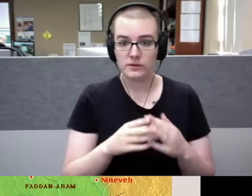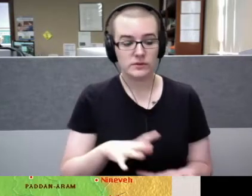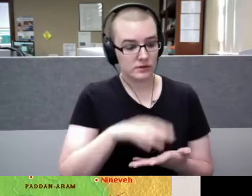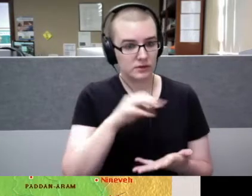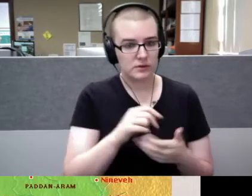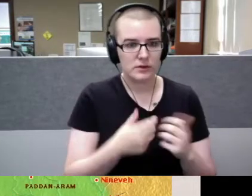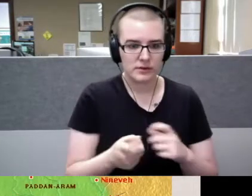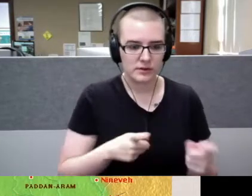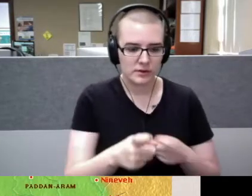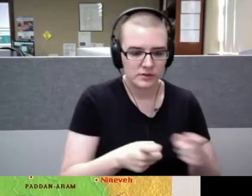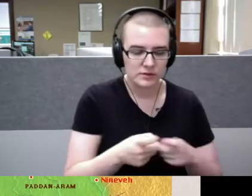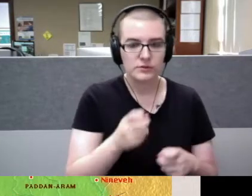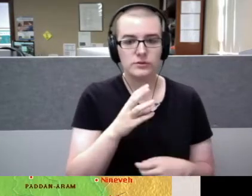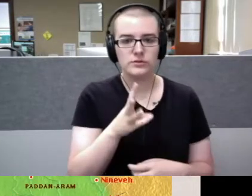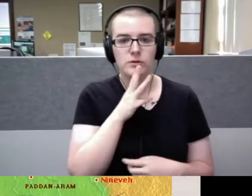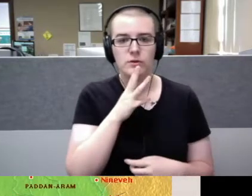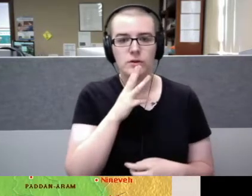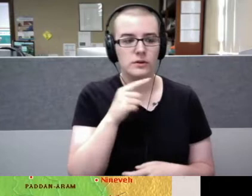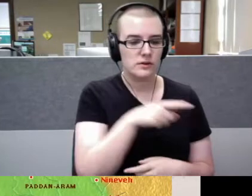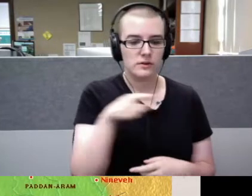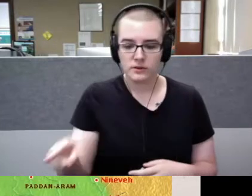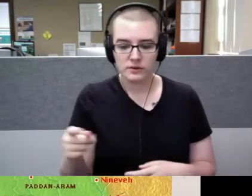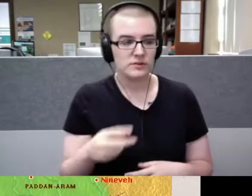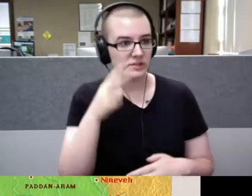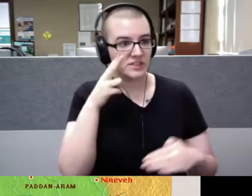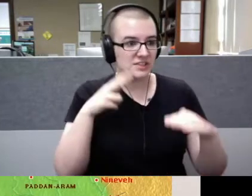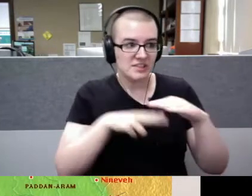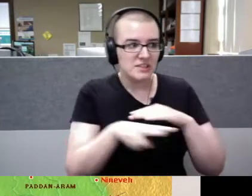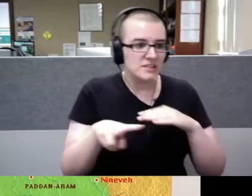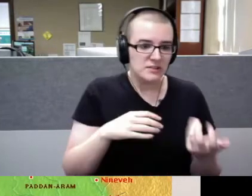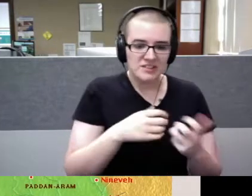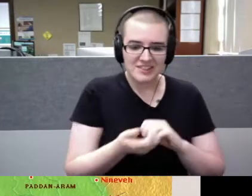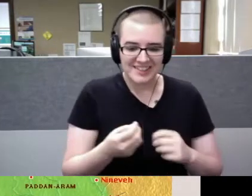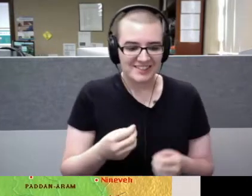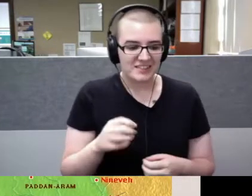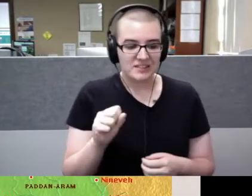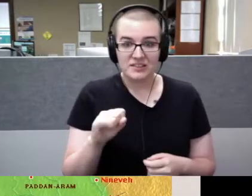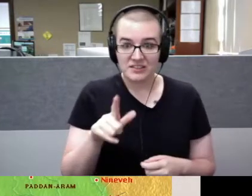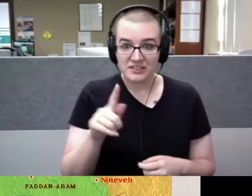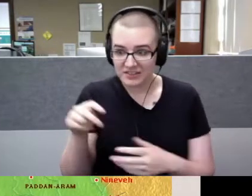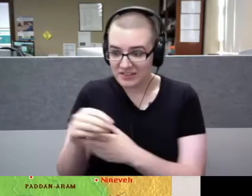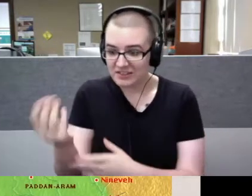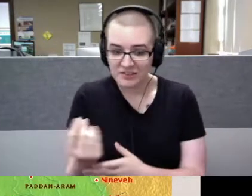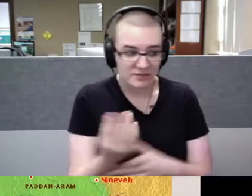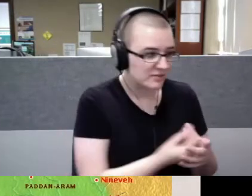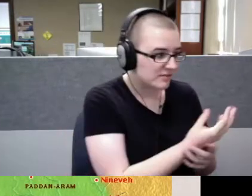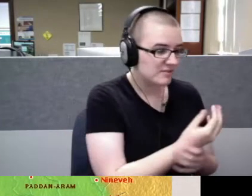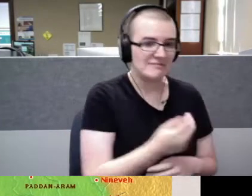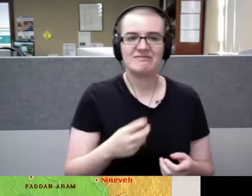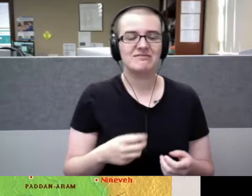Tigris and Euphrates were very unpredictable with flooding and depositing this new silt. And so it's very difficult to